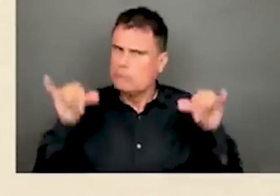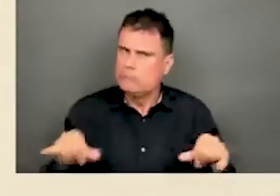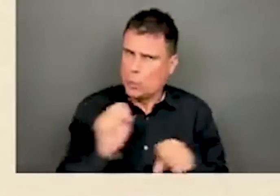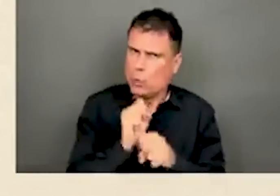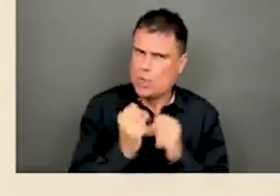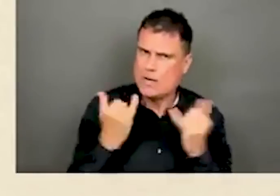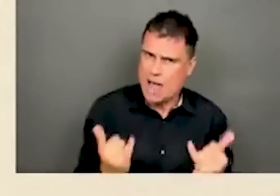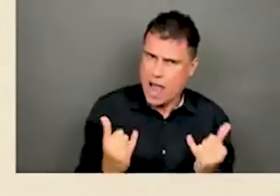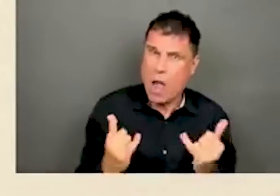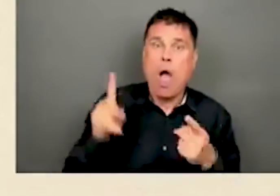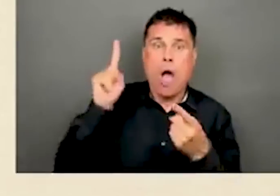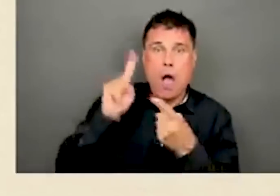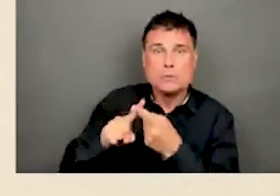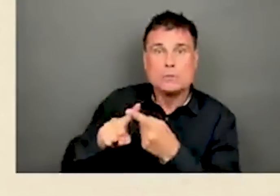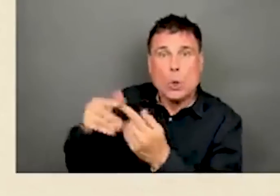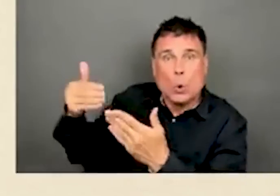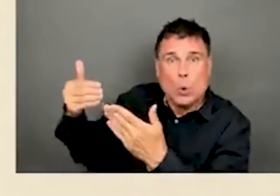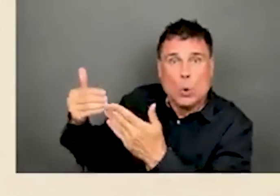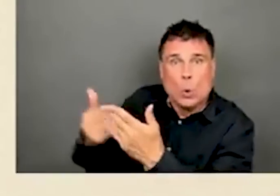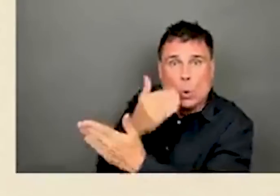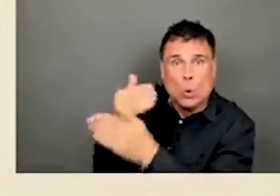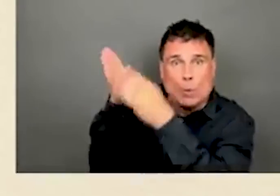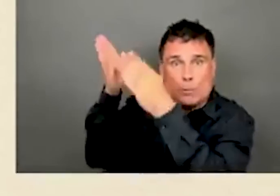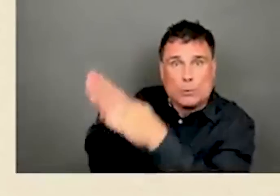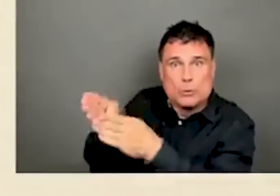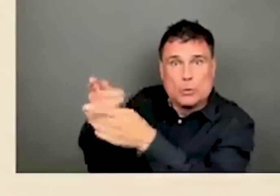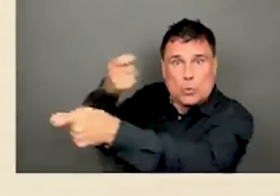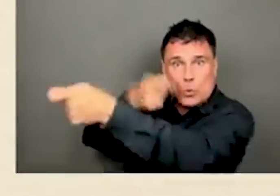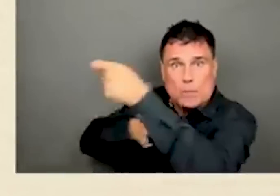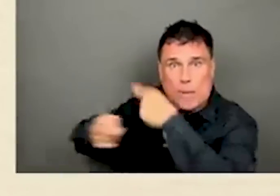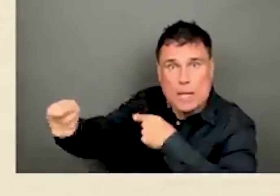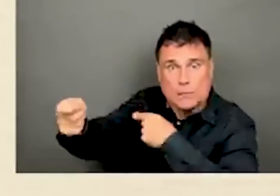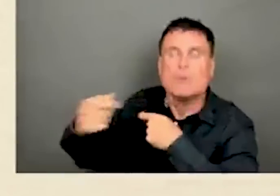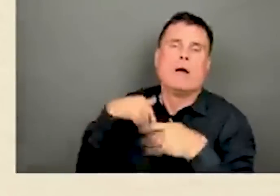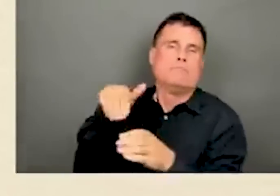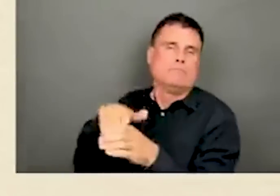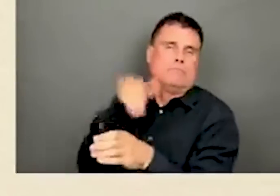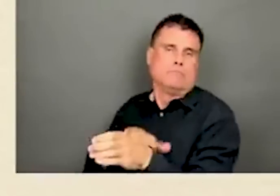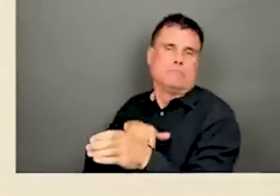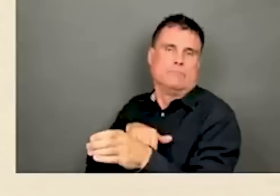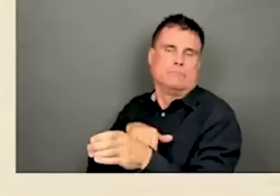genuine when I say that. Next question is from Rob Shaw, Check News.